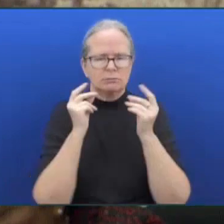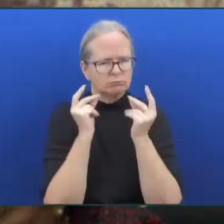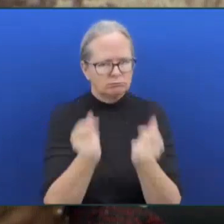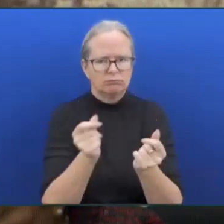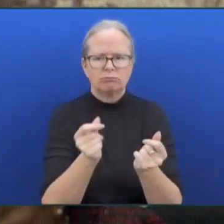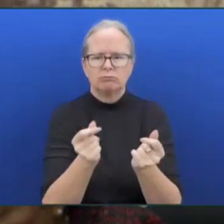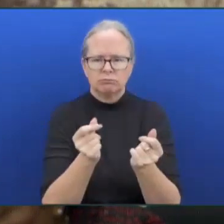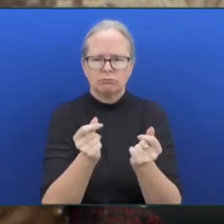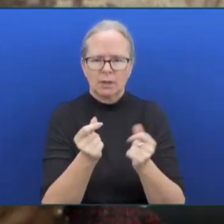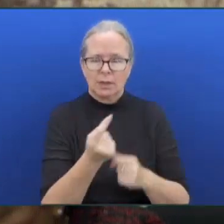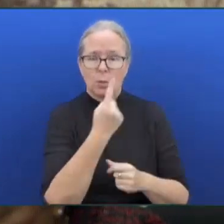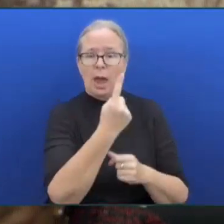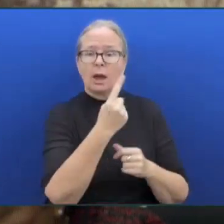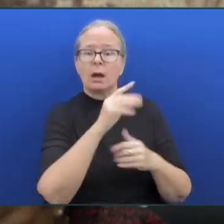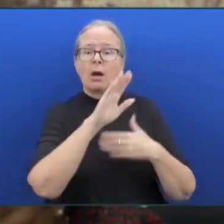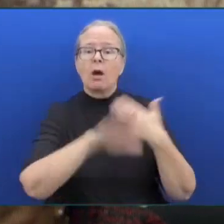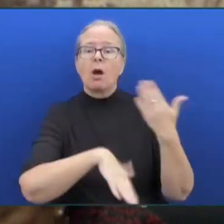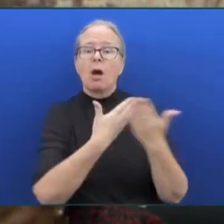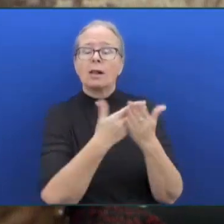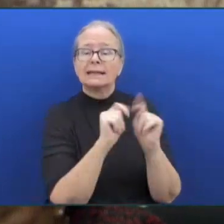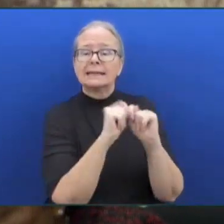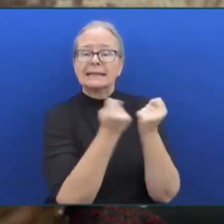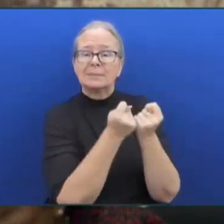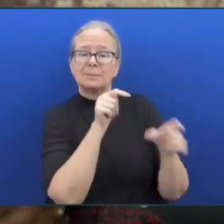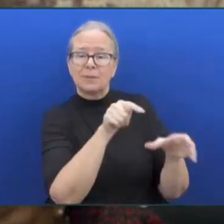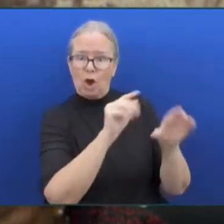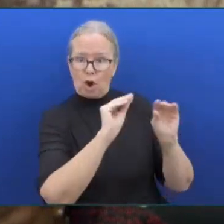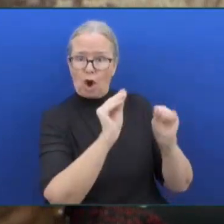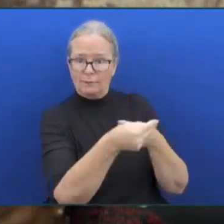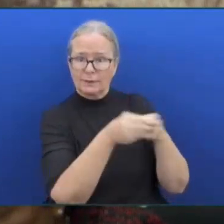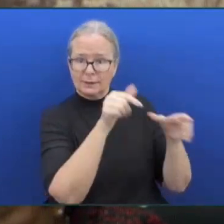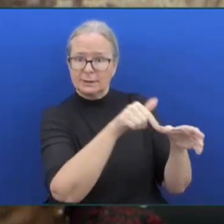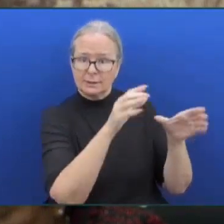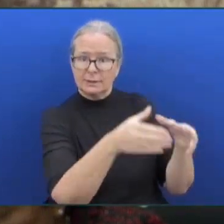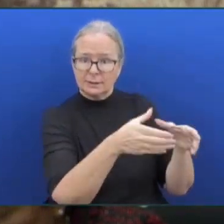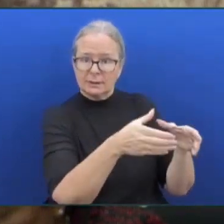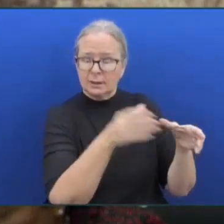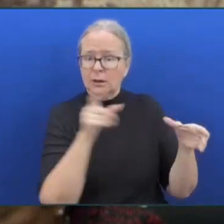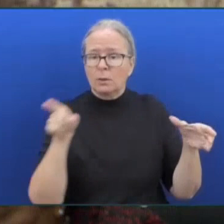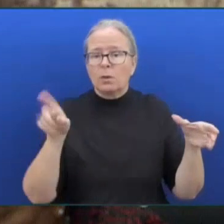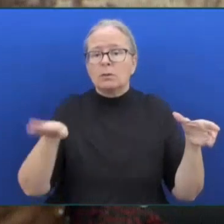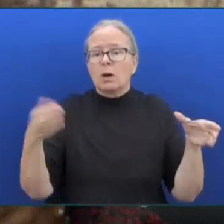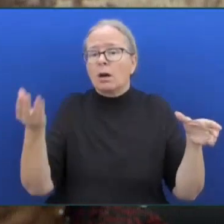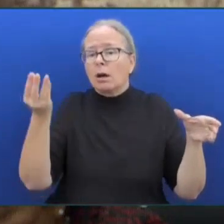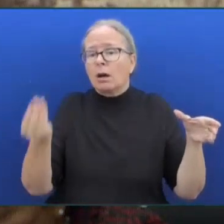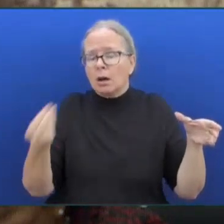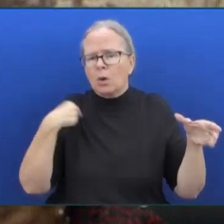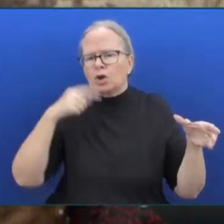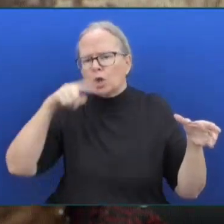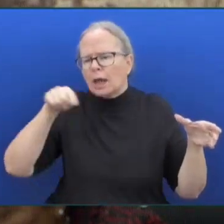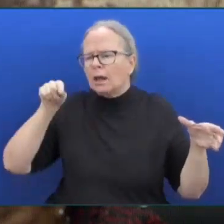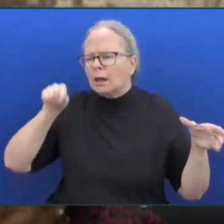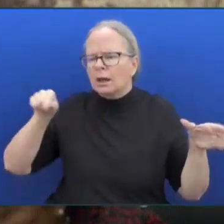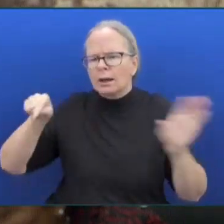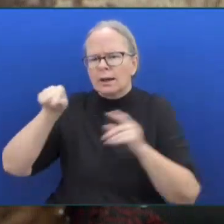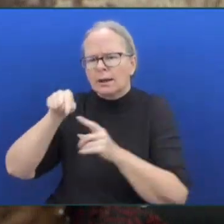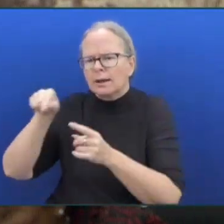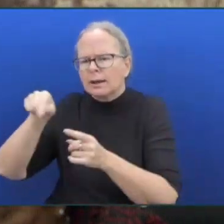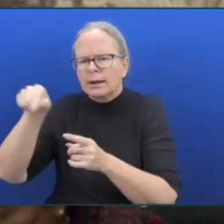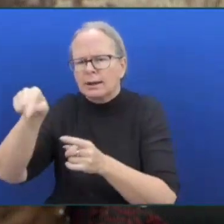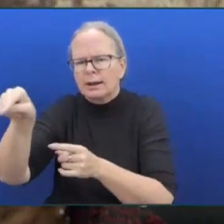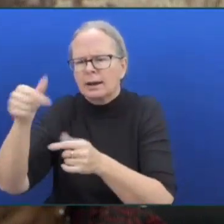visited. All of the placement decisions were reviewed and made sure that they were appropriate. And the